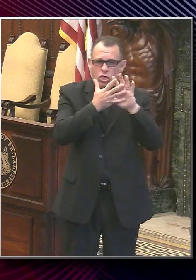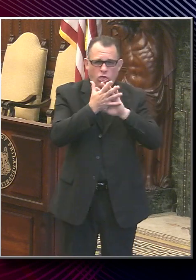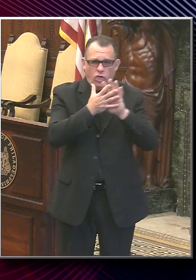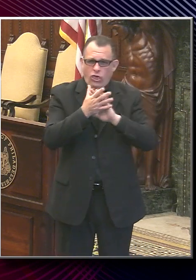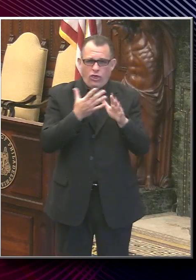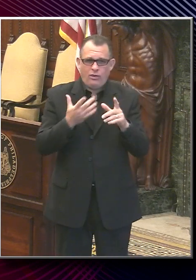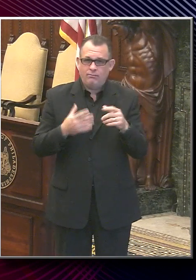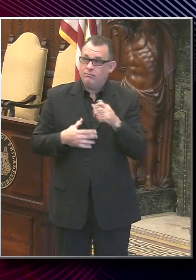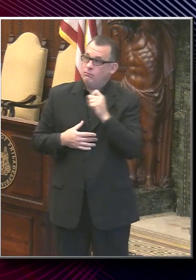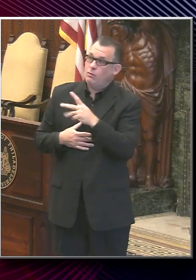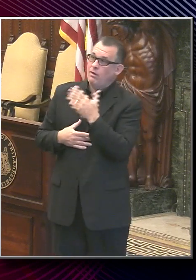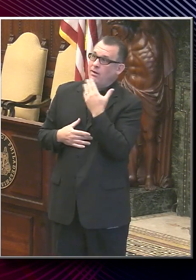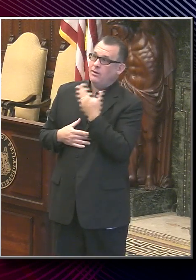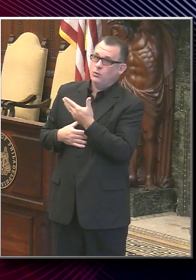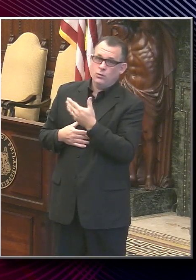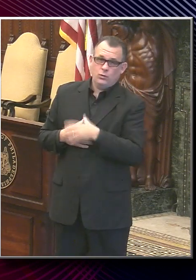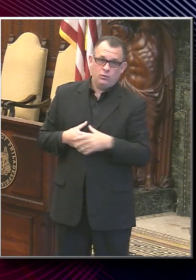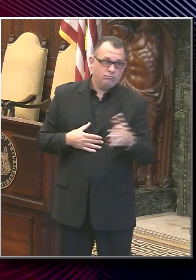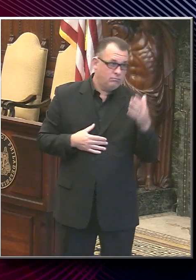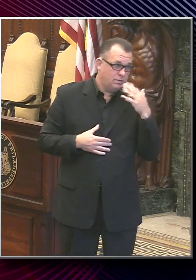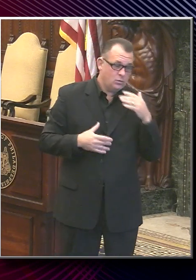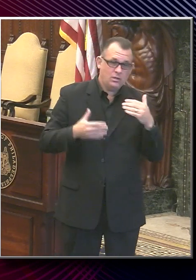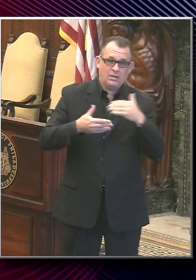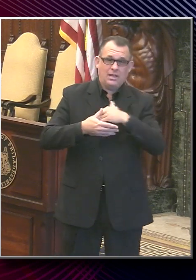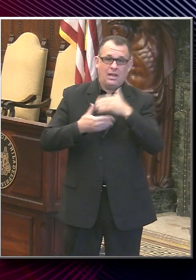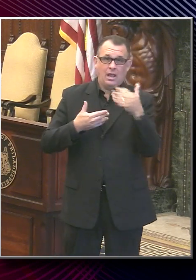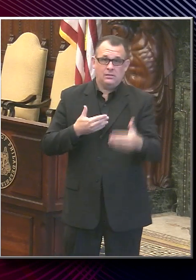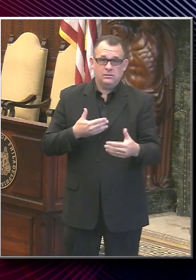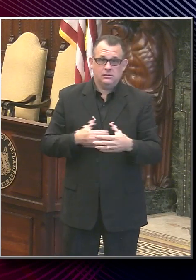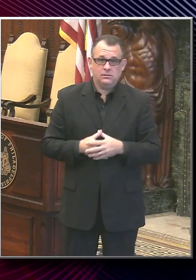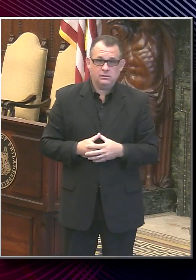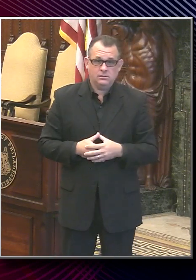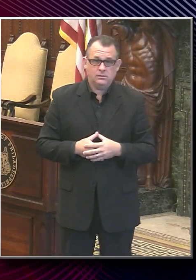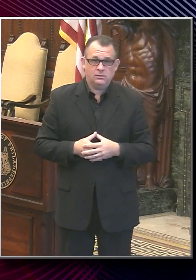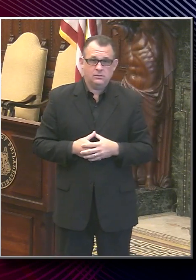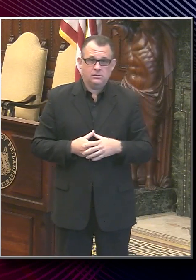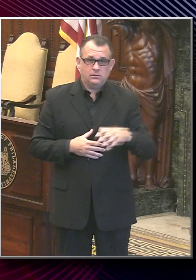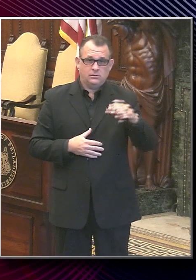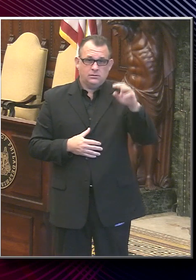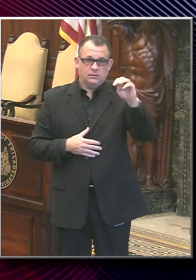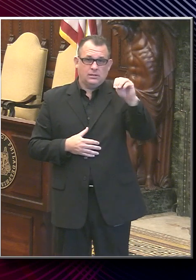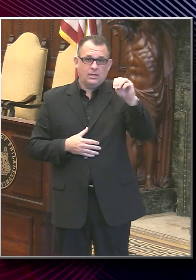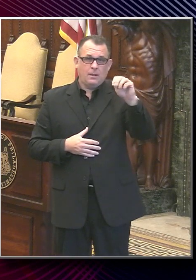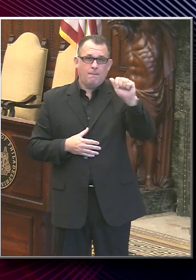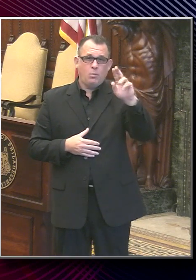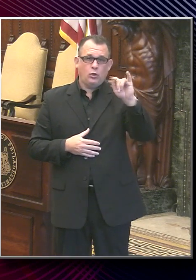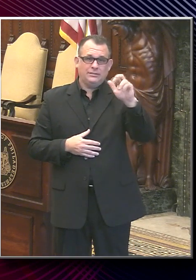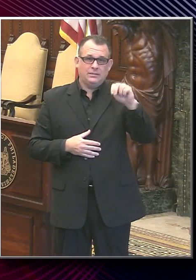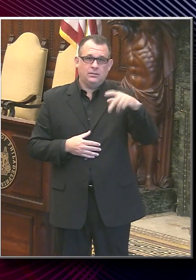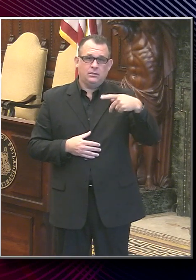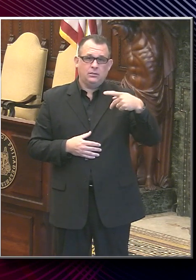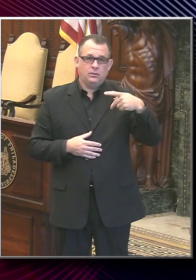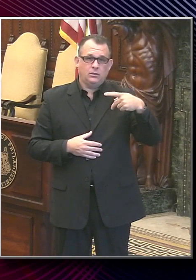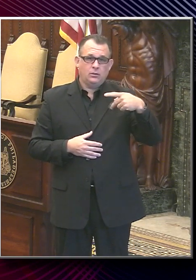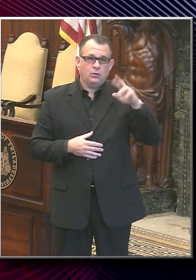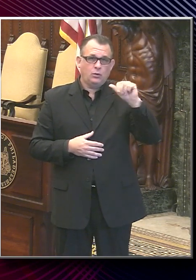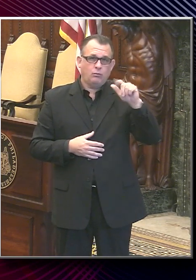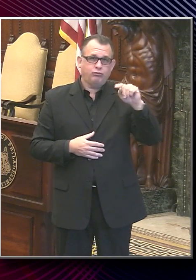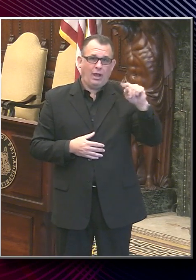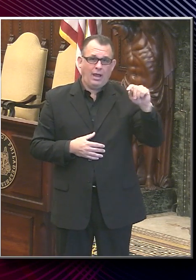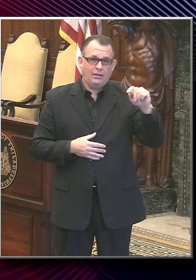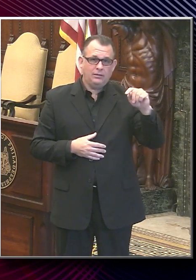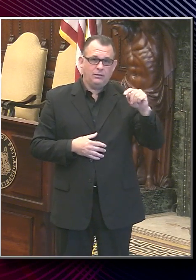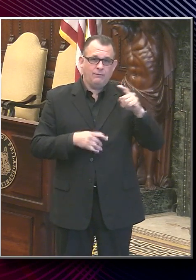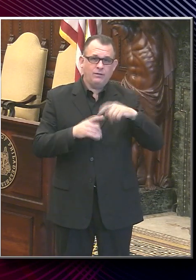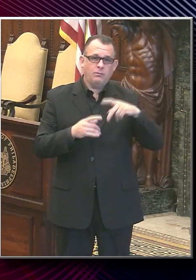you. Thank you, and let's move now to Martin Pratt of Philly YBN. Yes, this is a question probably